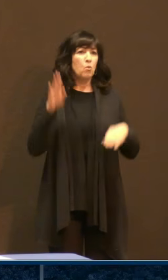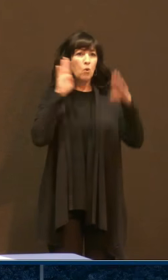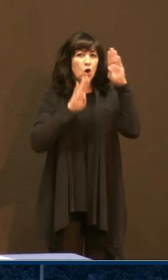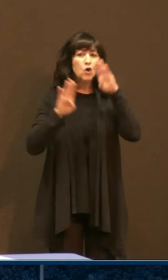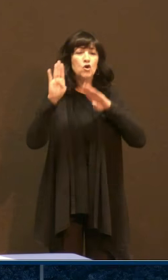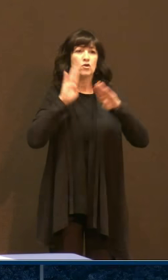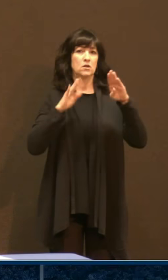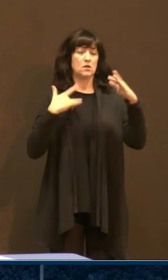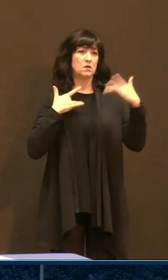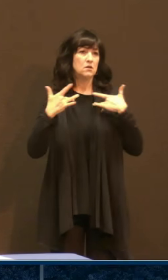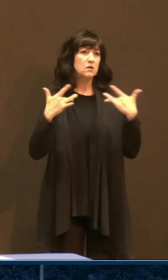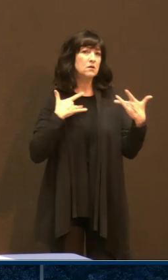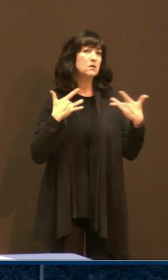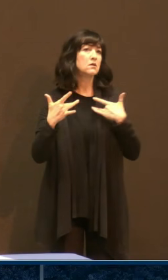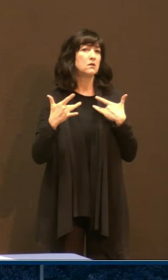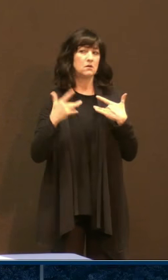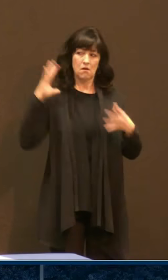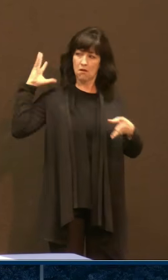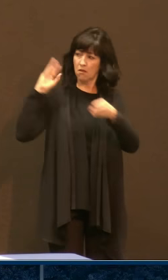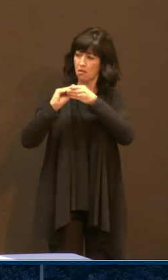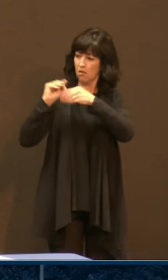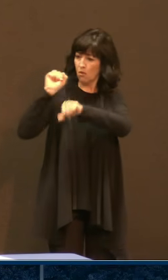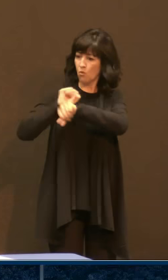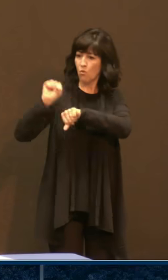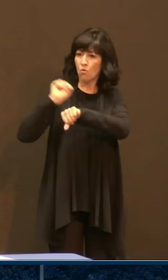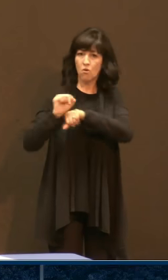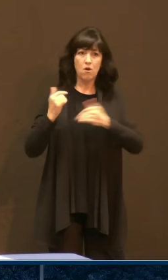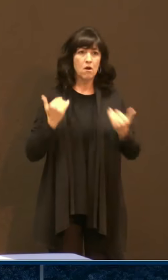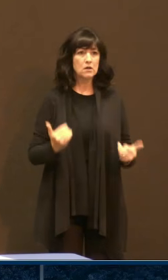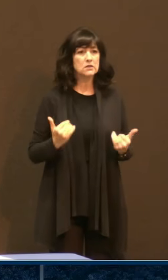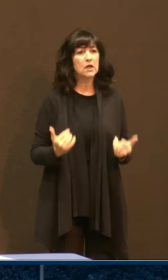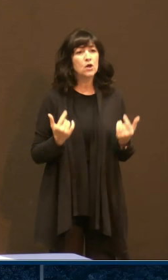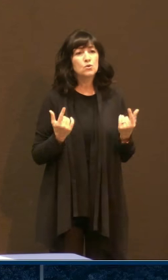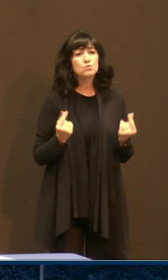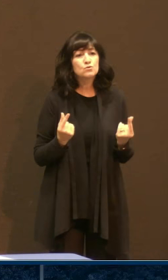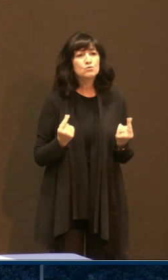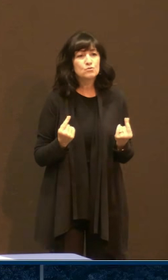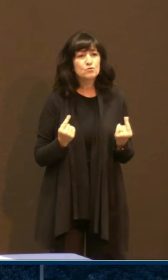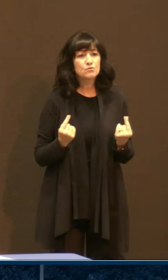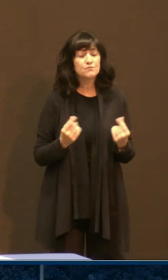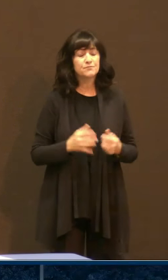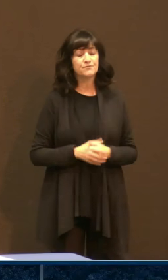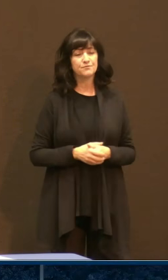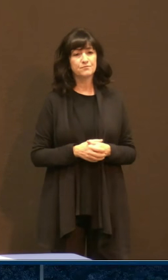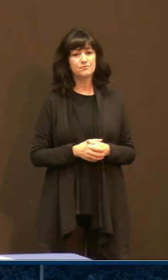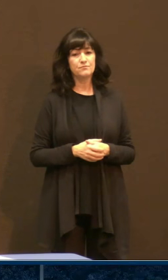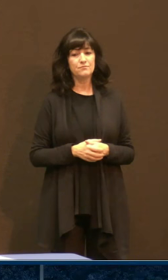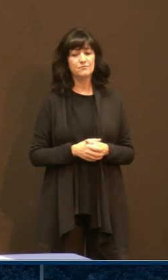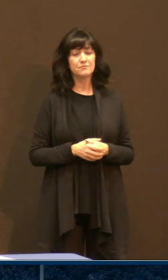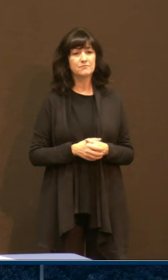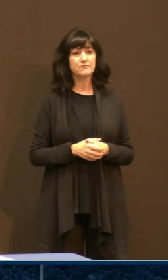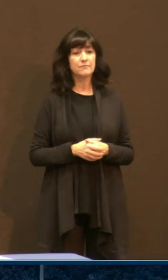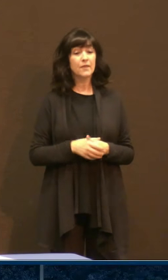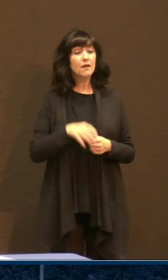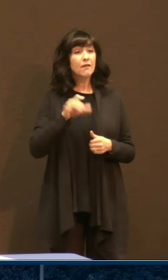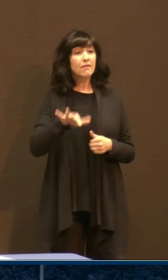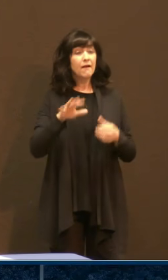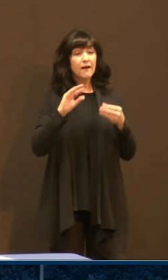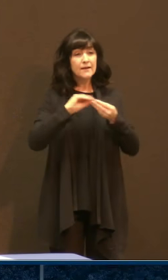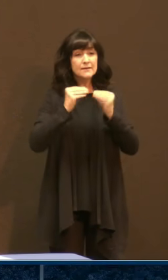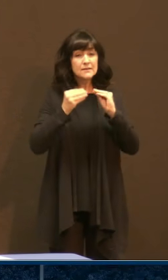about the statistics that we talk about here. It's not just about